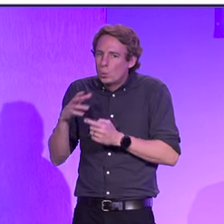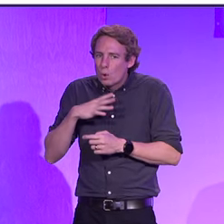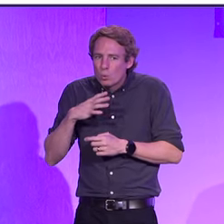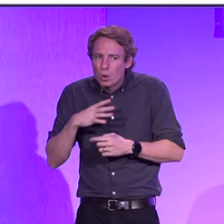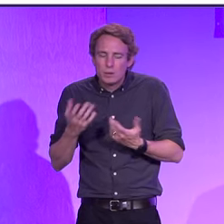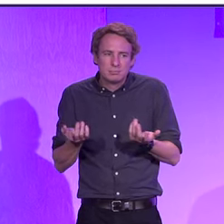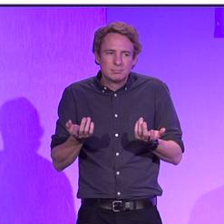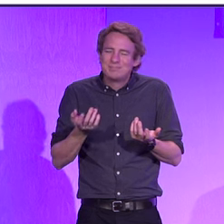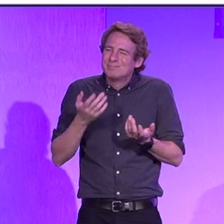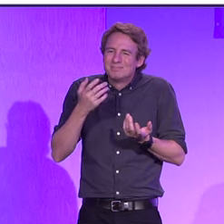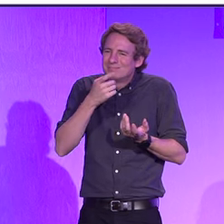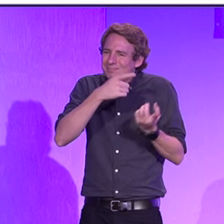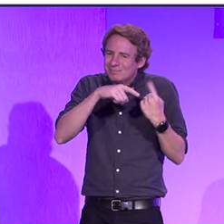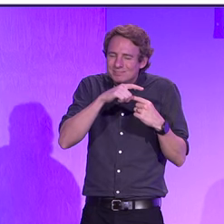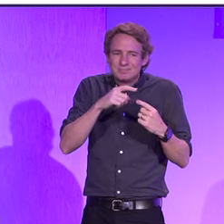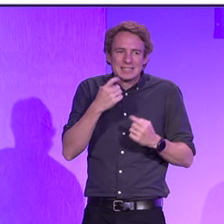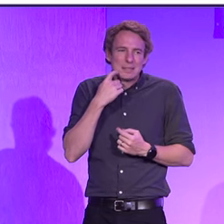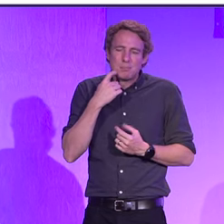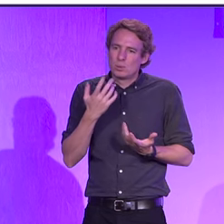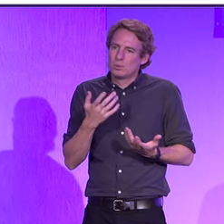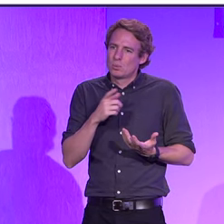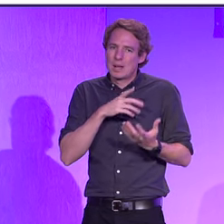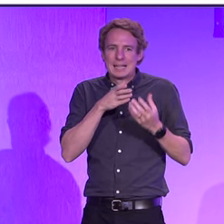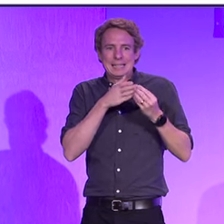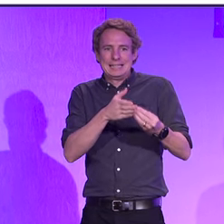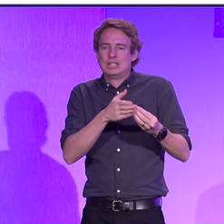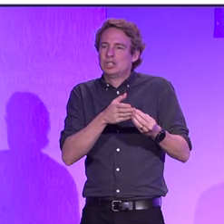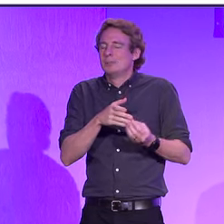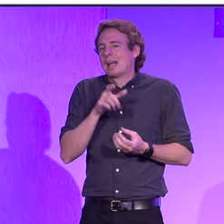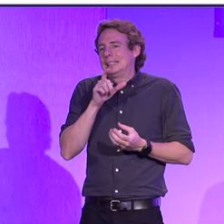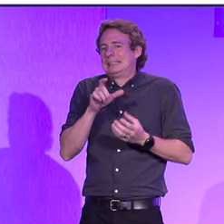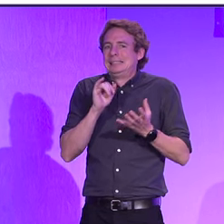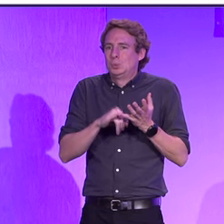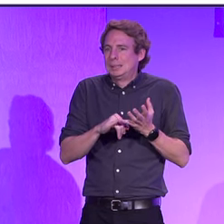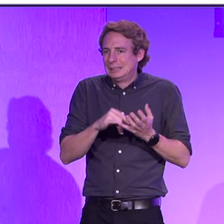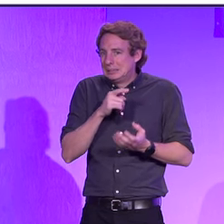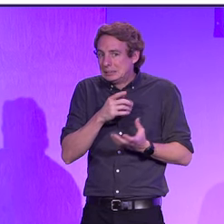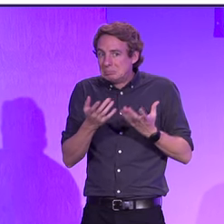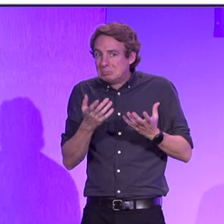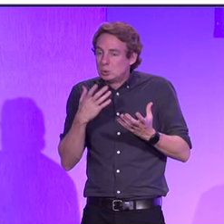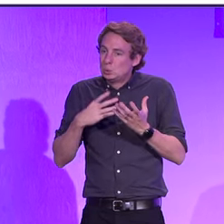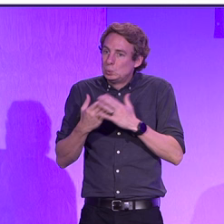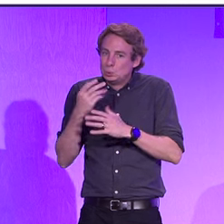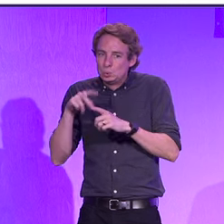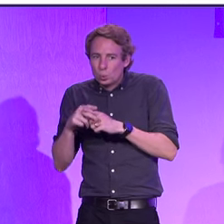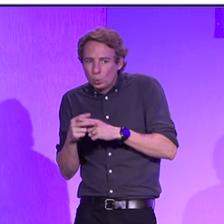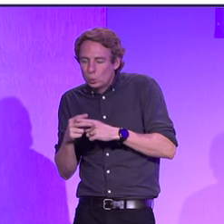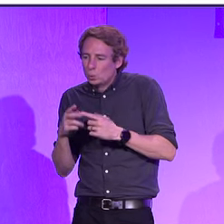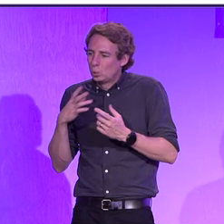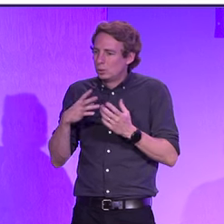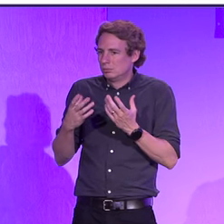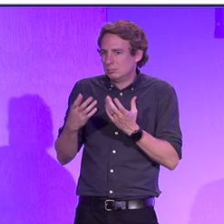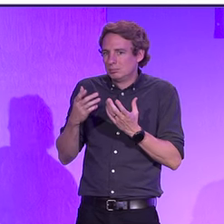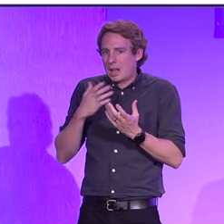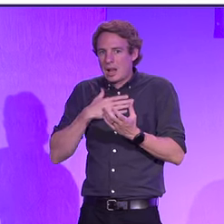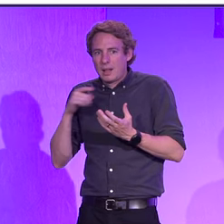it's simple because someone, like, for them, it's in, like, maybe leadership is in the C-suite and they get to make these choices based on, like, whether or not